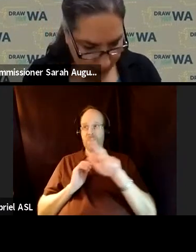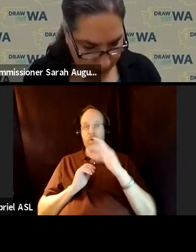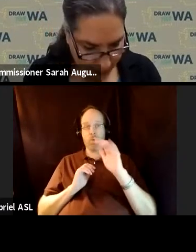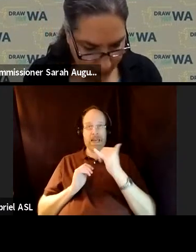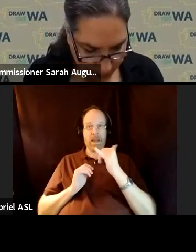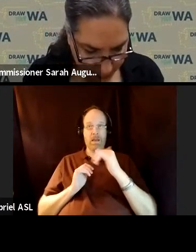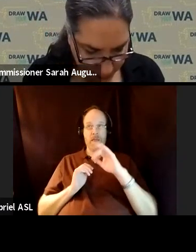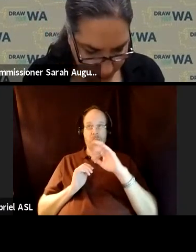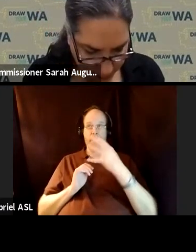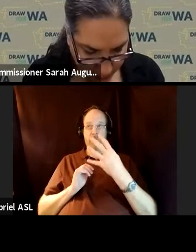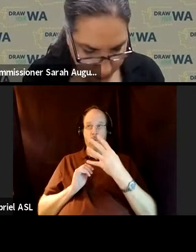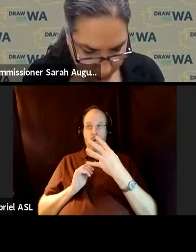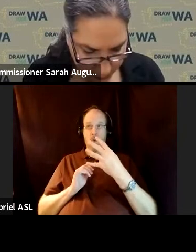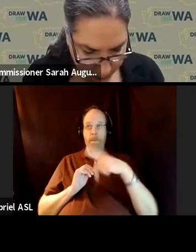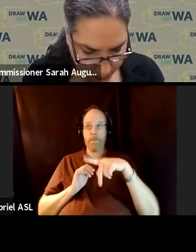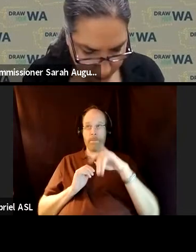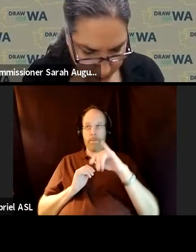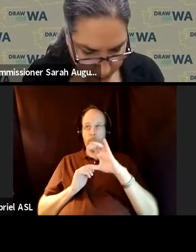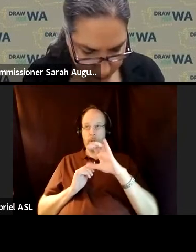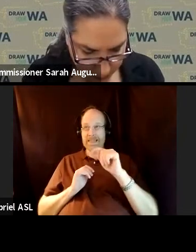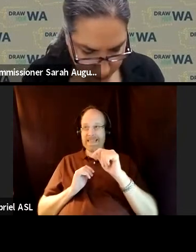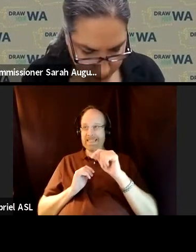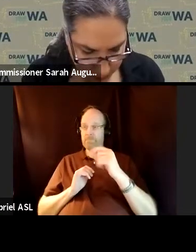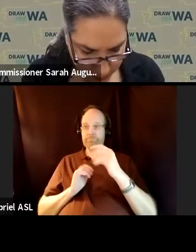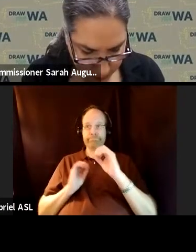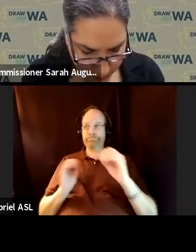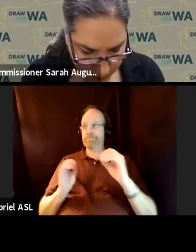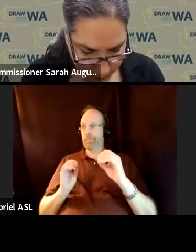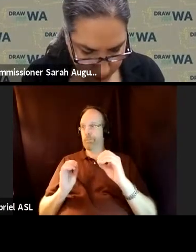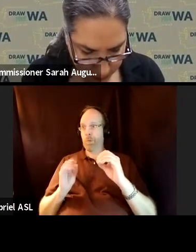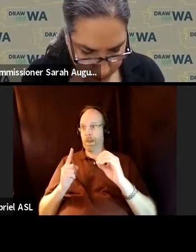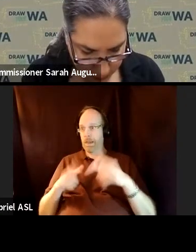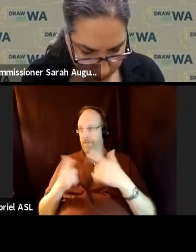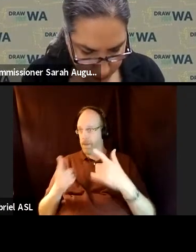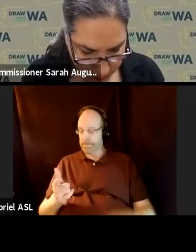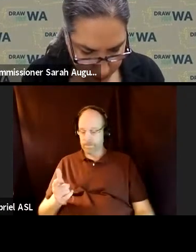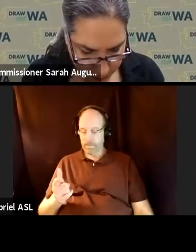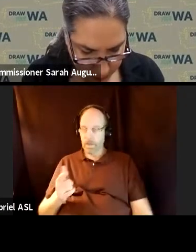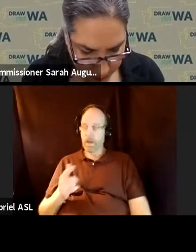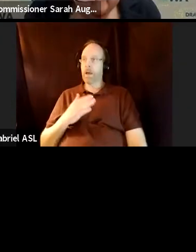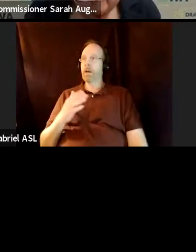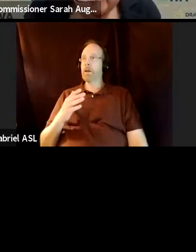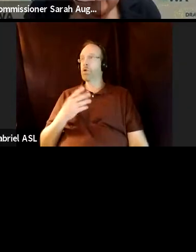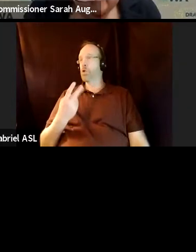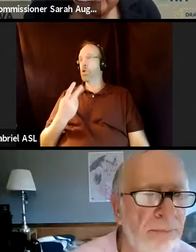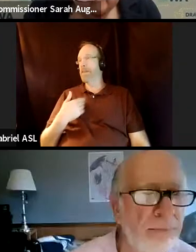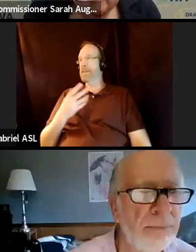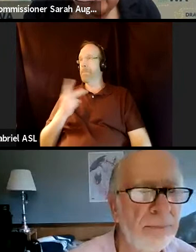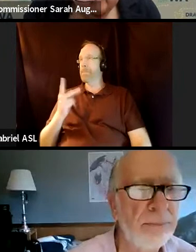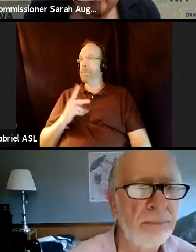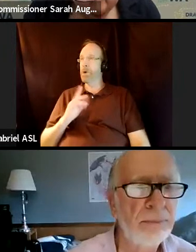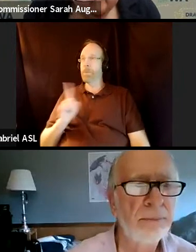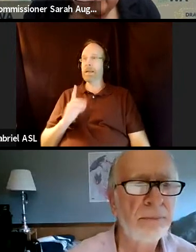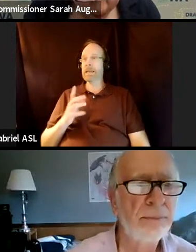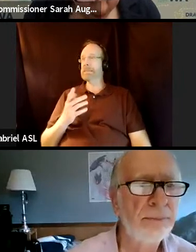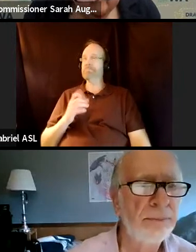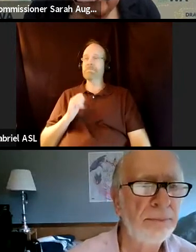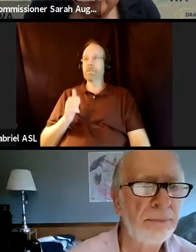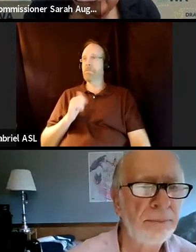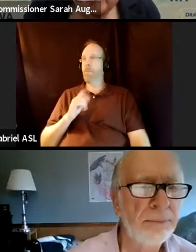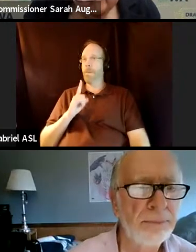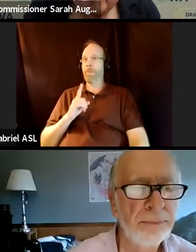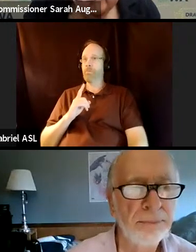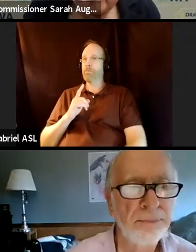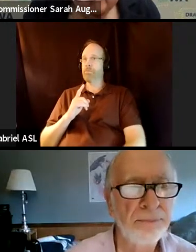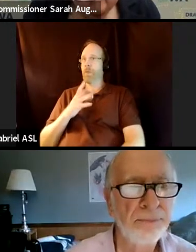precincts, 2 are like uninhabited, 2 have some people, but it's just there's not as